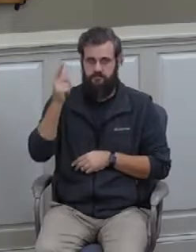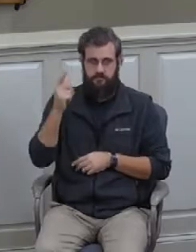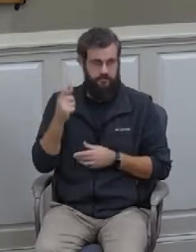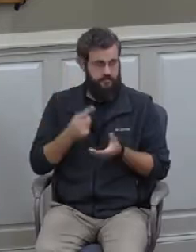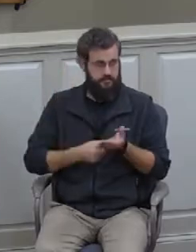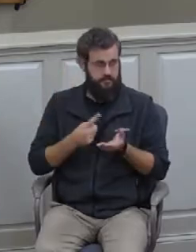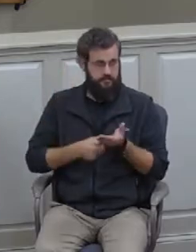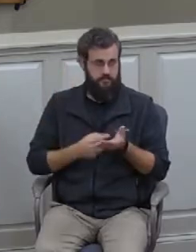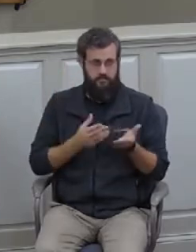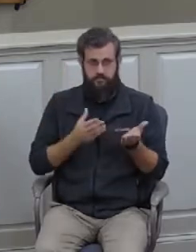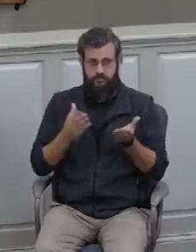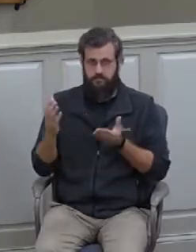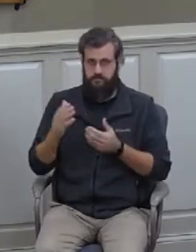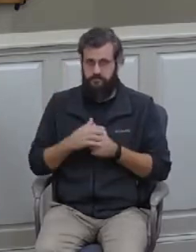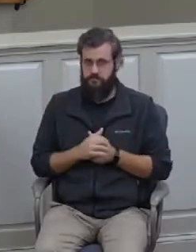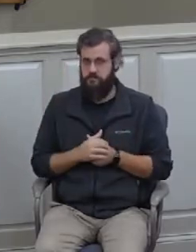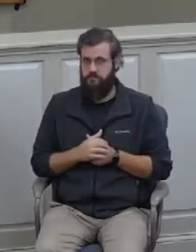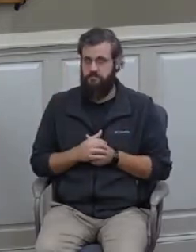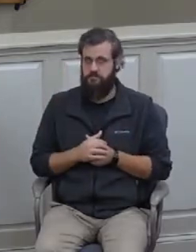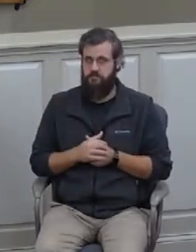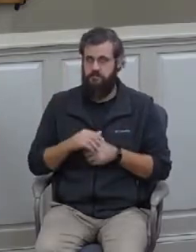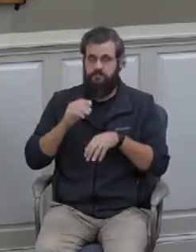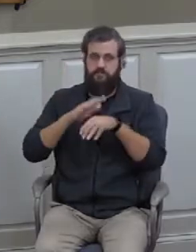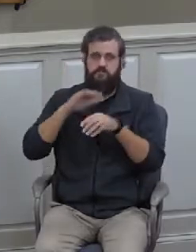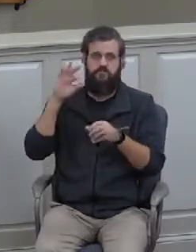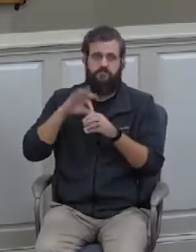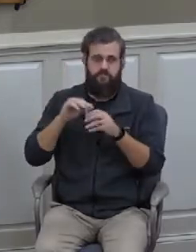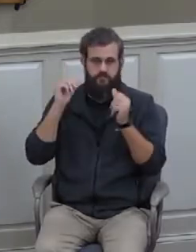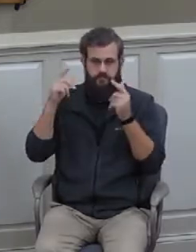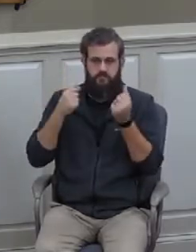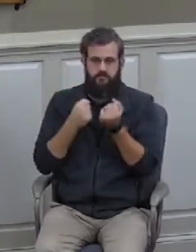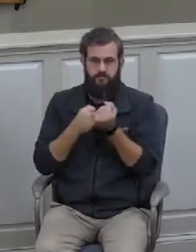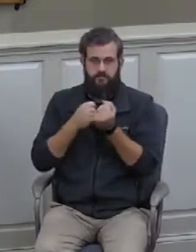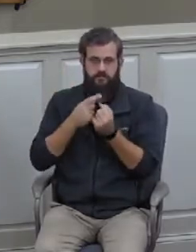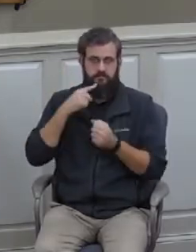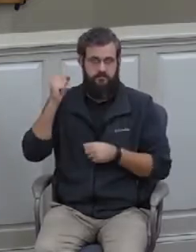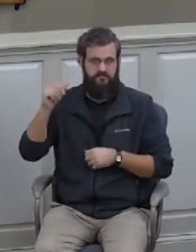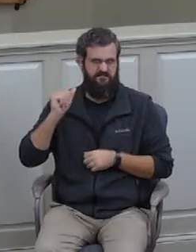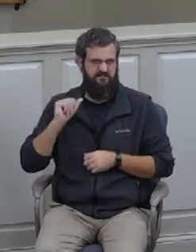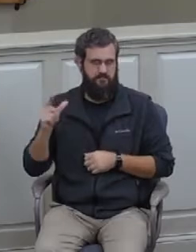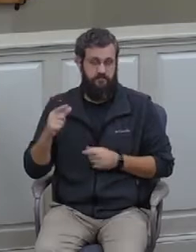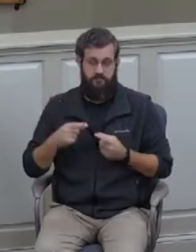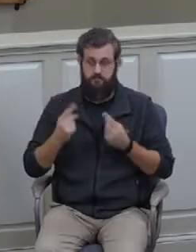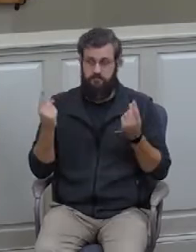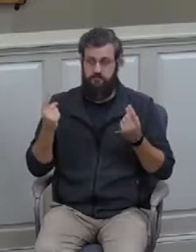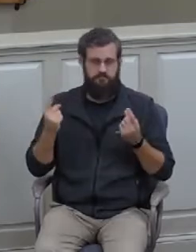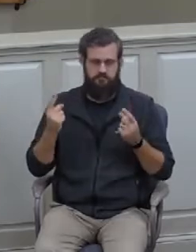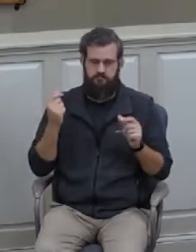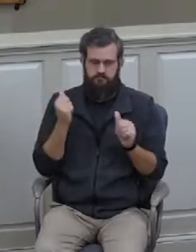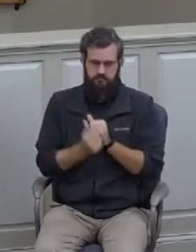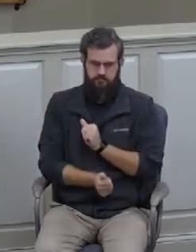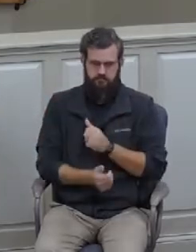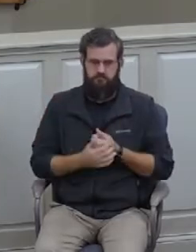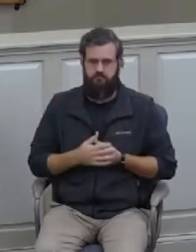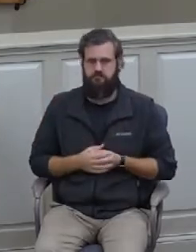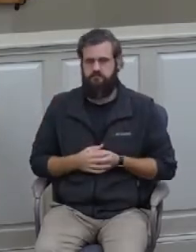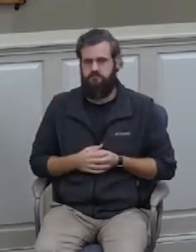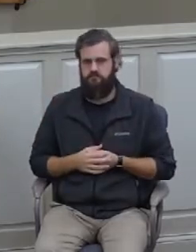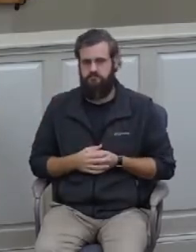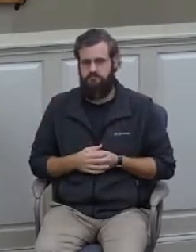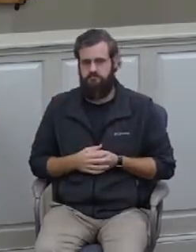discussion? I'll call the question. All in favor of the motion, say aye. Aye. Opposed, like sign. Motion carries.